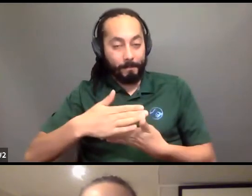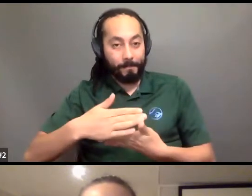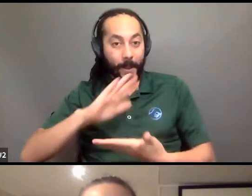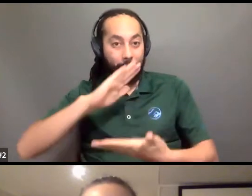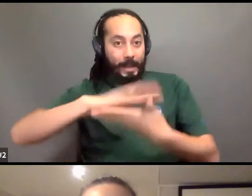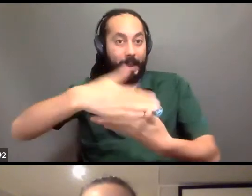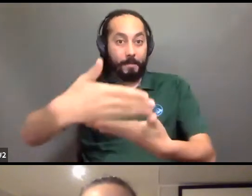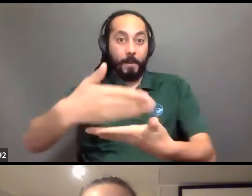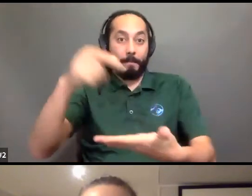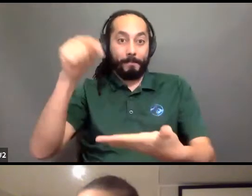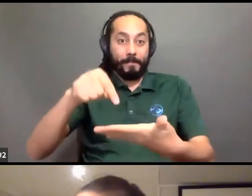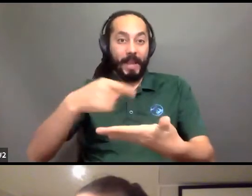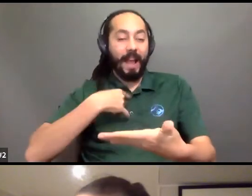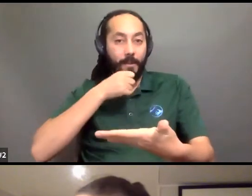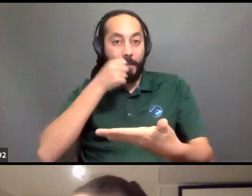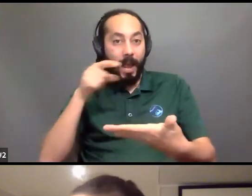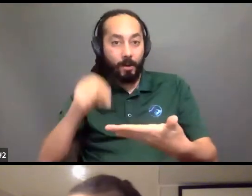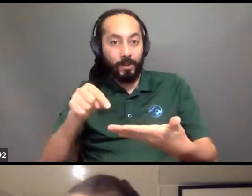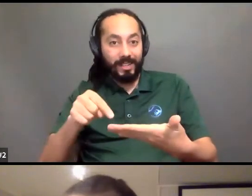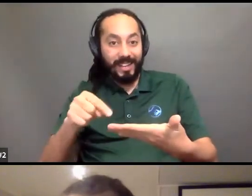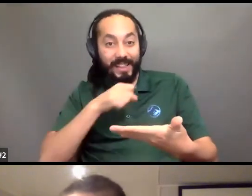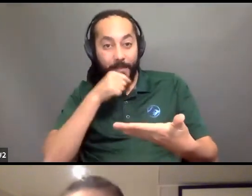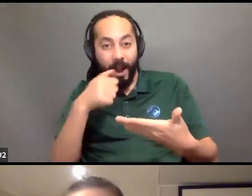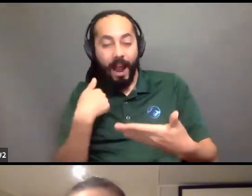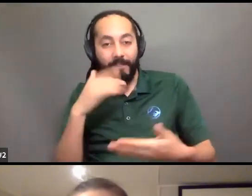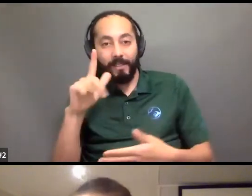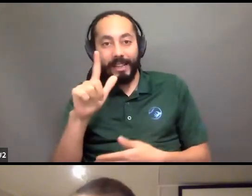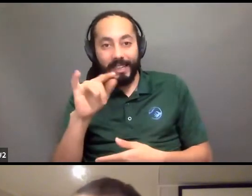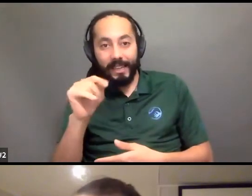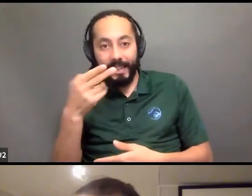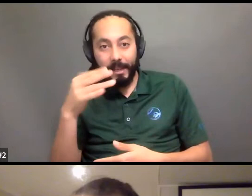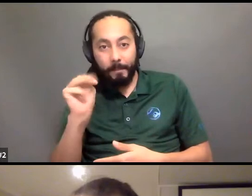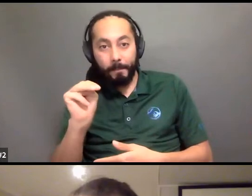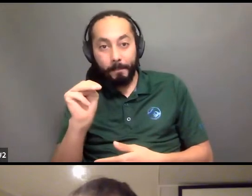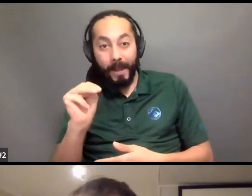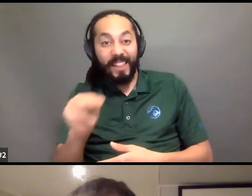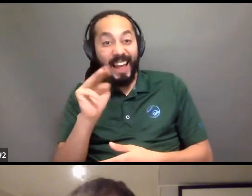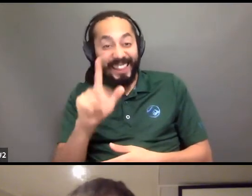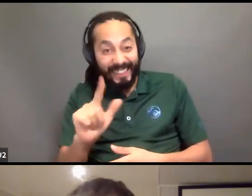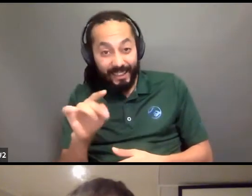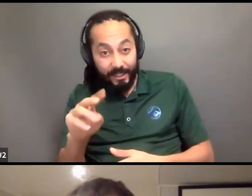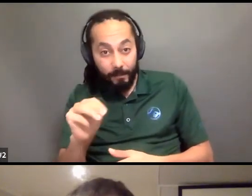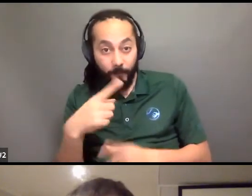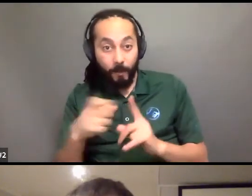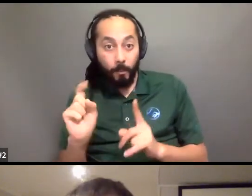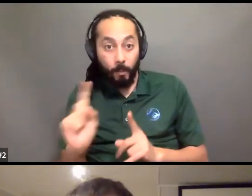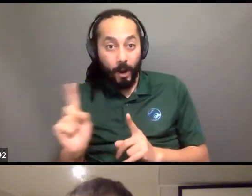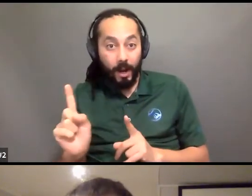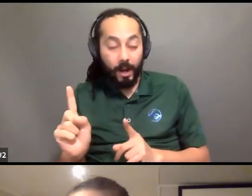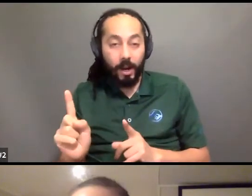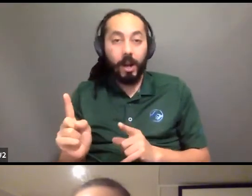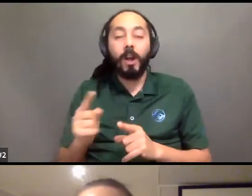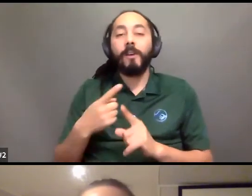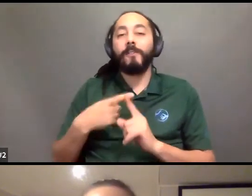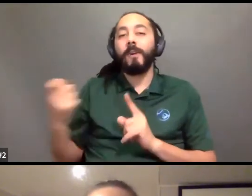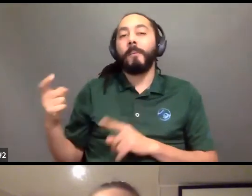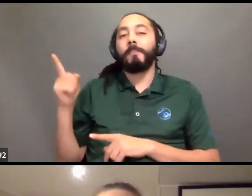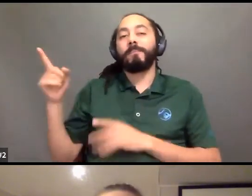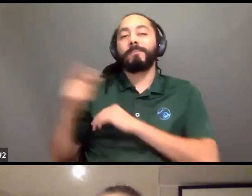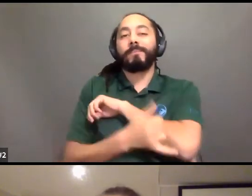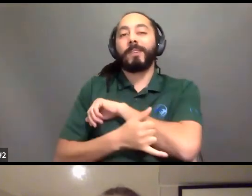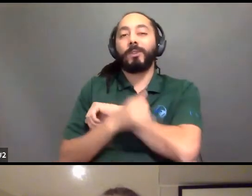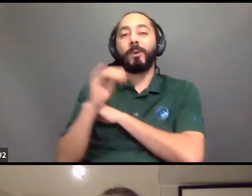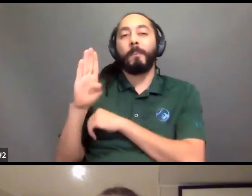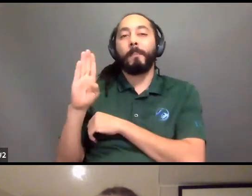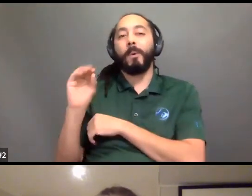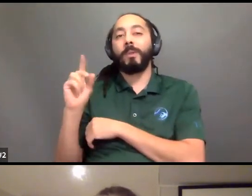And if I need to get a new cable, I need to get it shipped to me, and it will come on a ship, like the